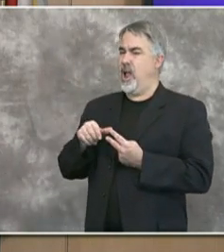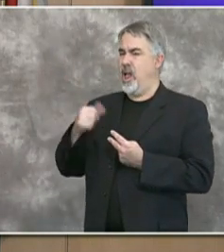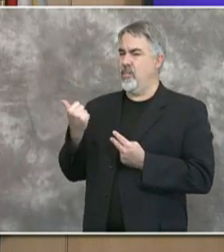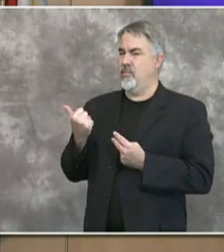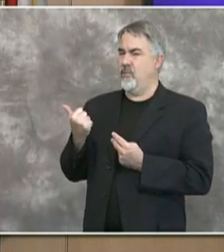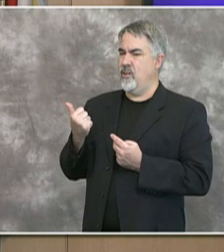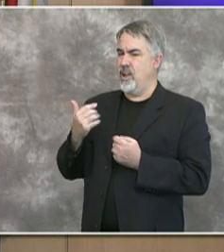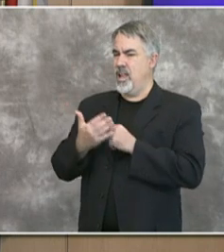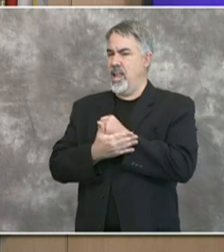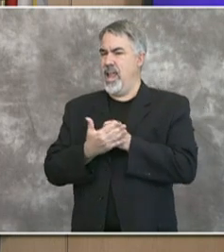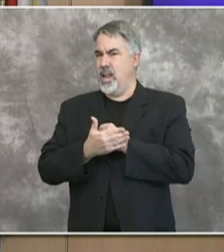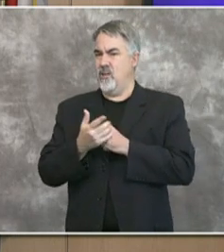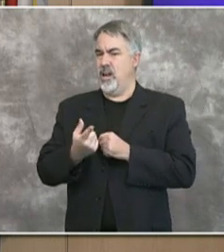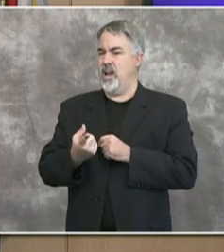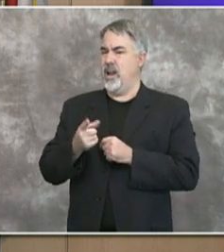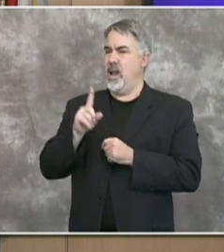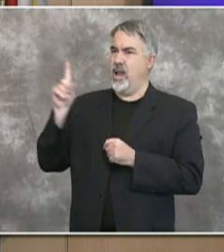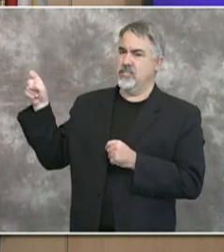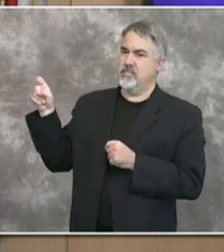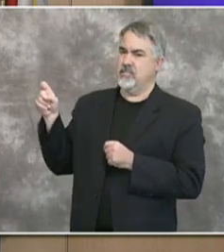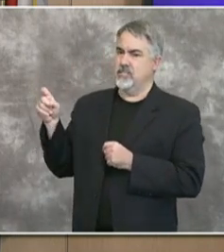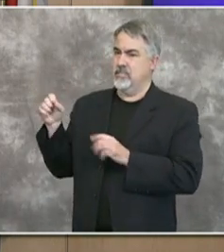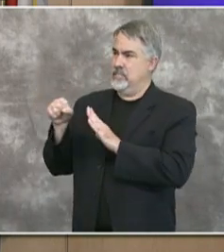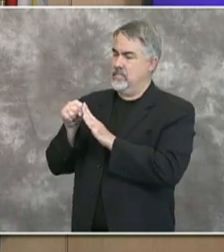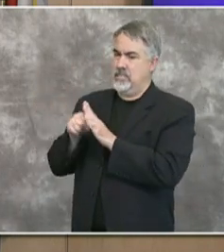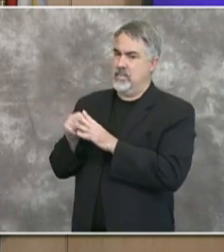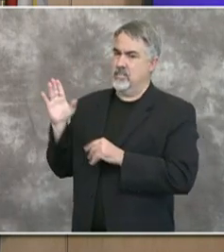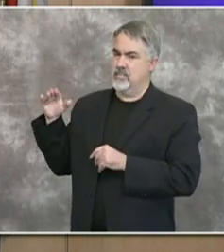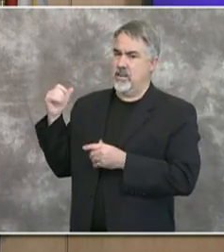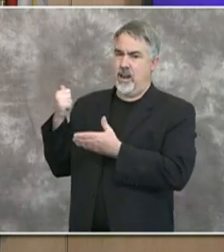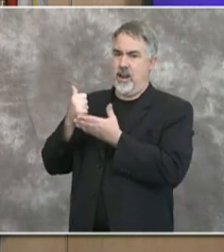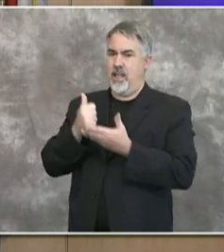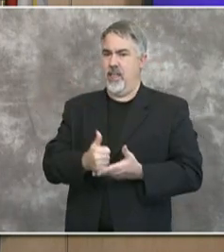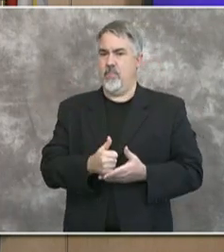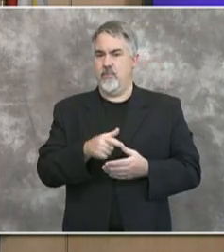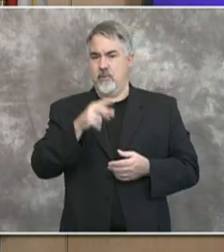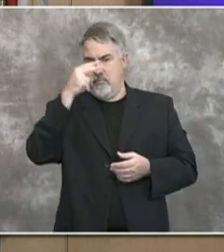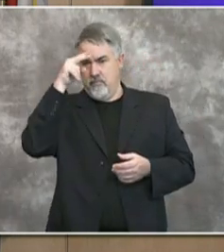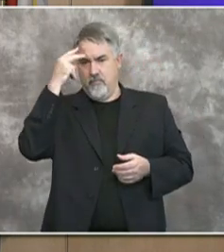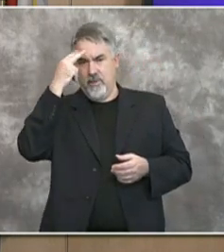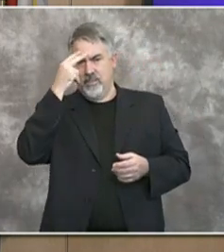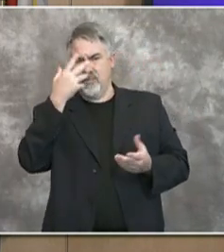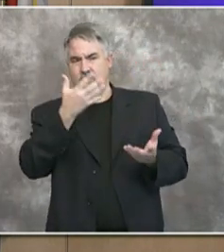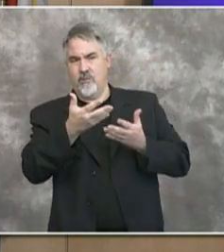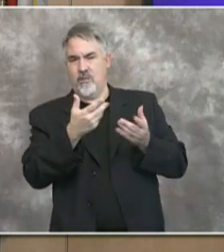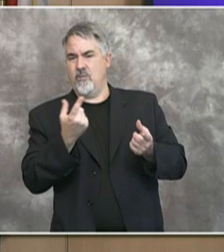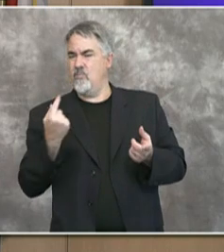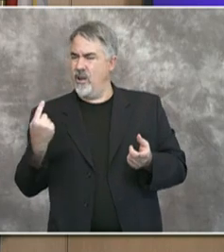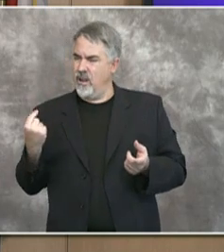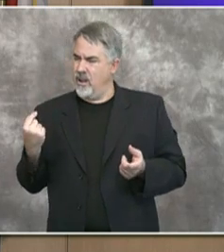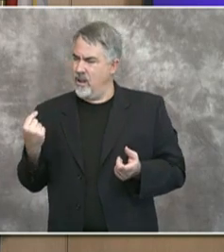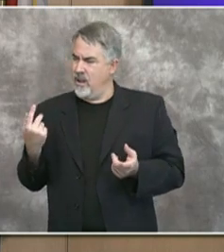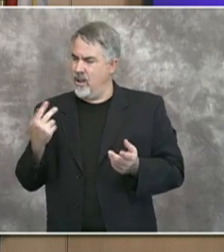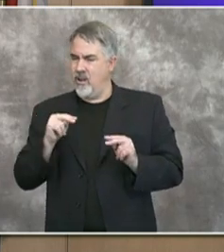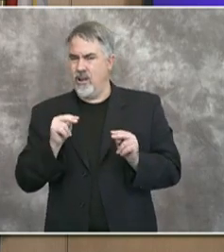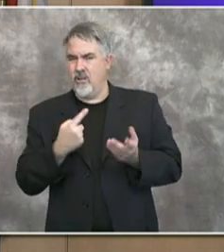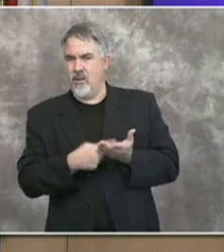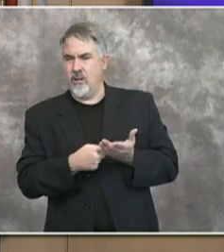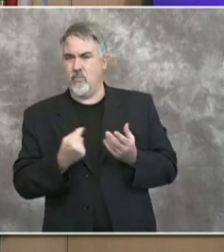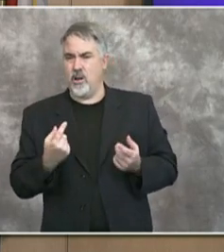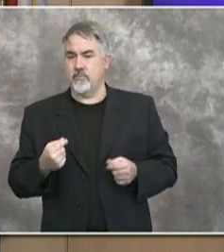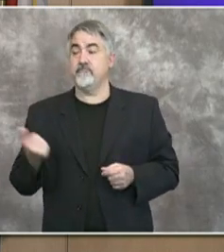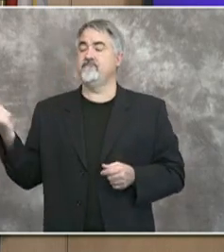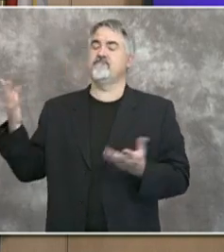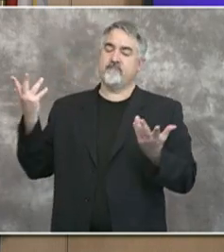asked the state to provide to Mexico? Yeah, so in some initial informal conversations with CBP, they were